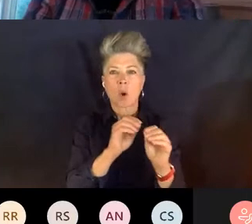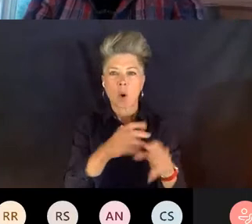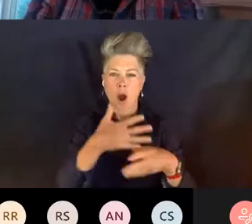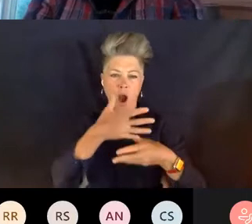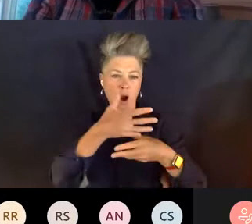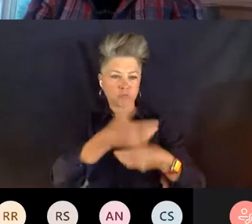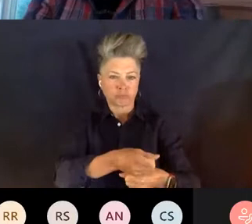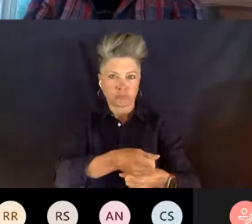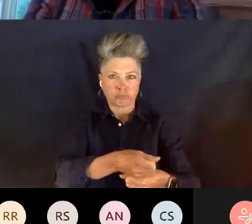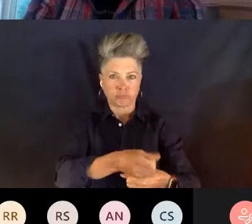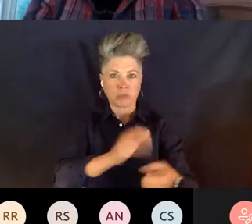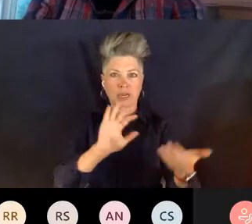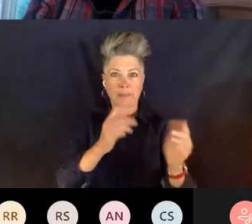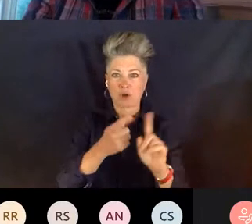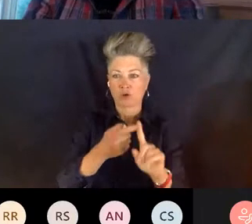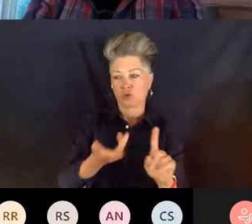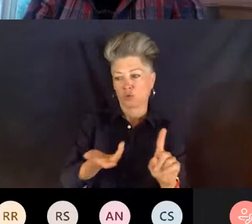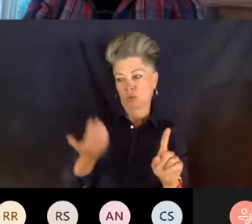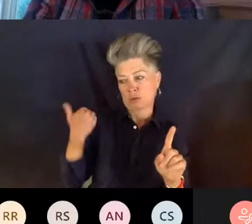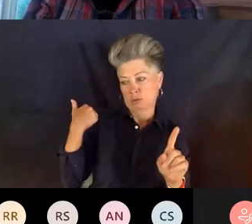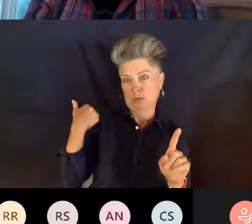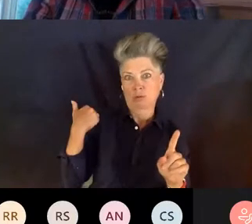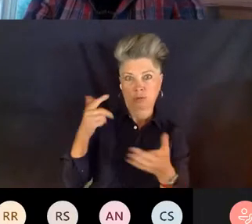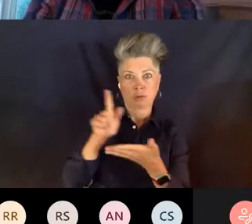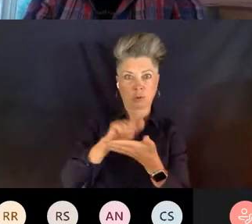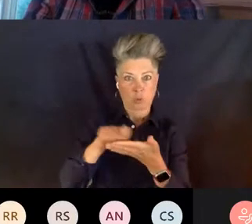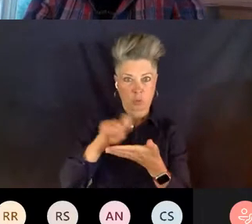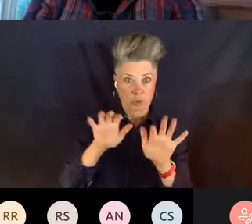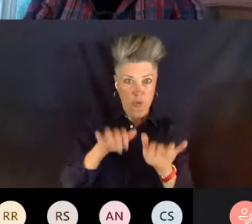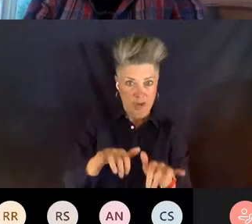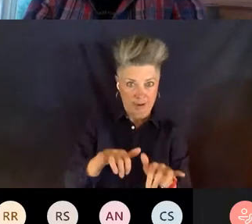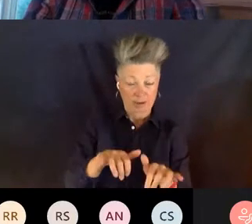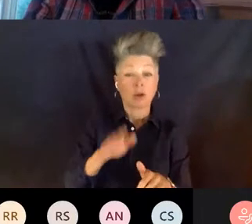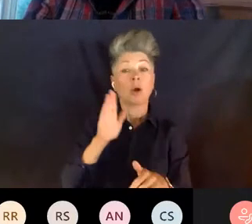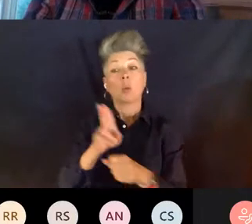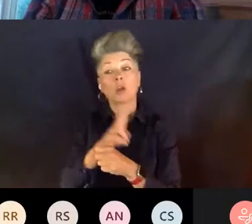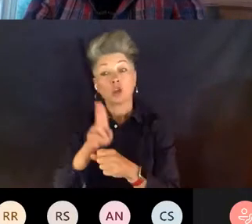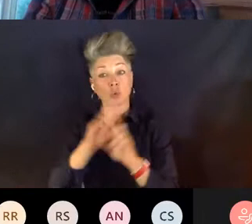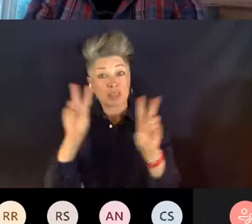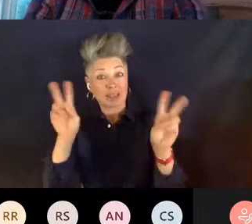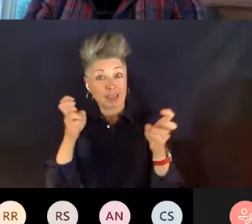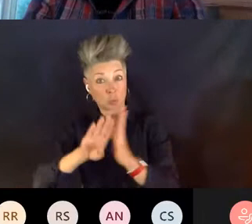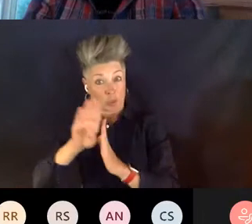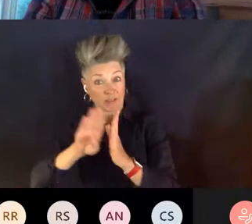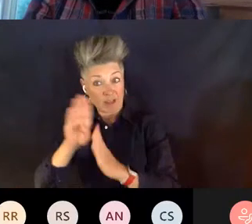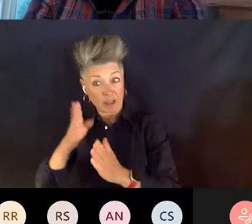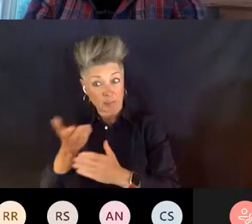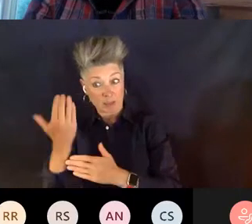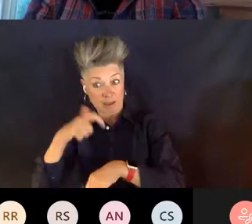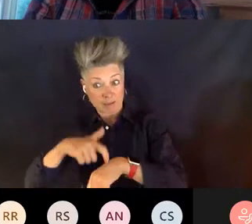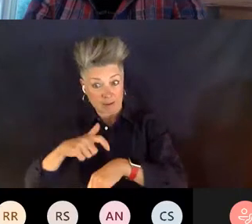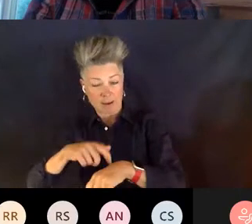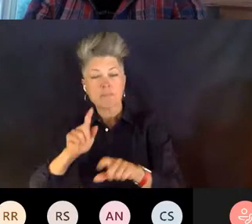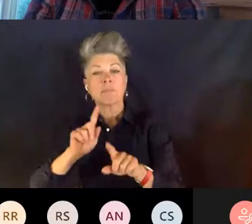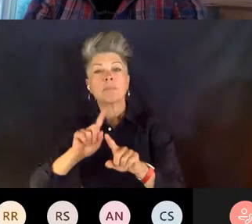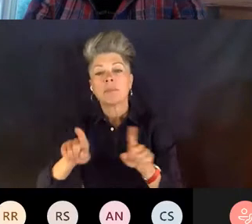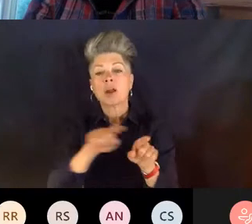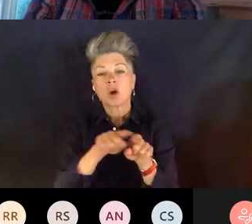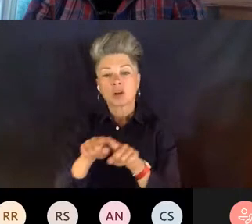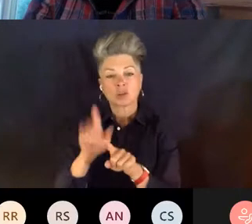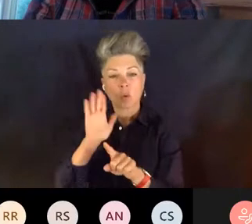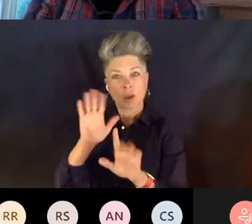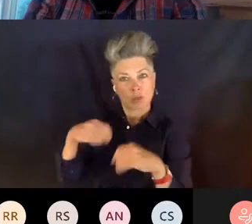we created. We're going to use the themes that we developed last time, but I'm also going to provide you with